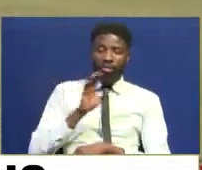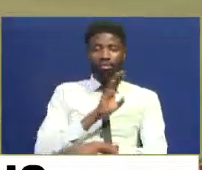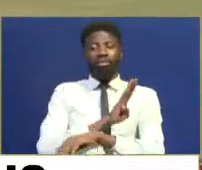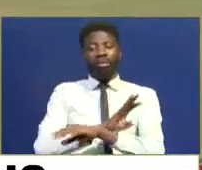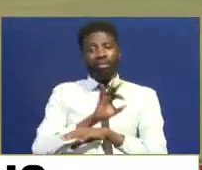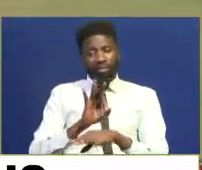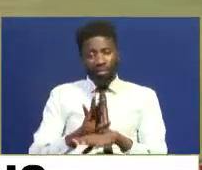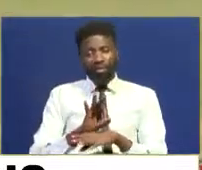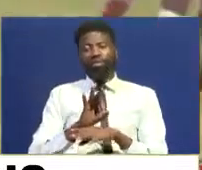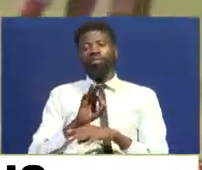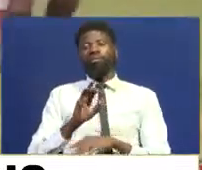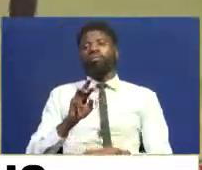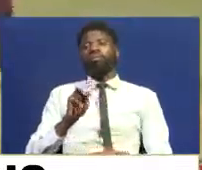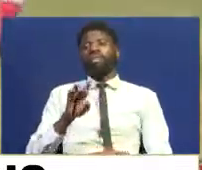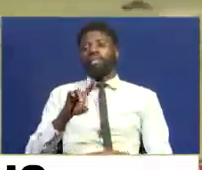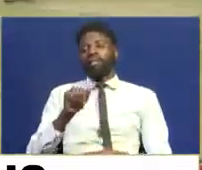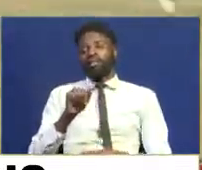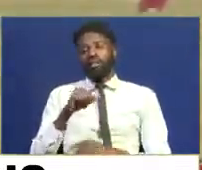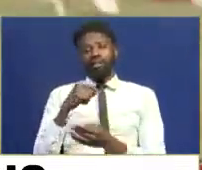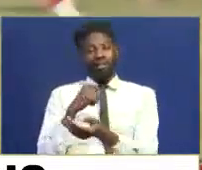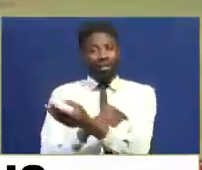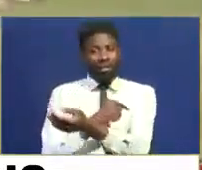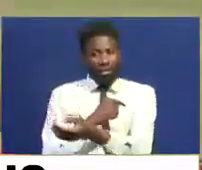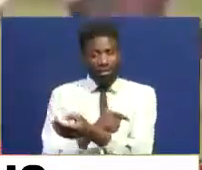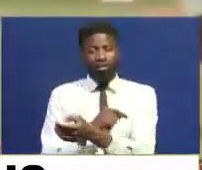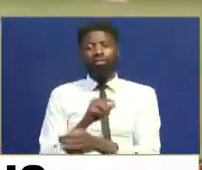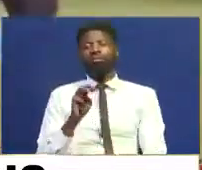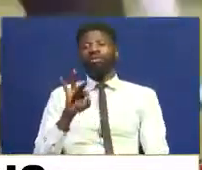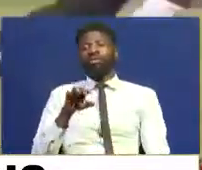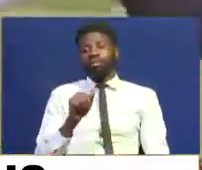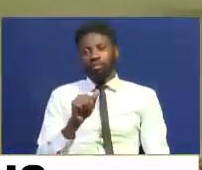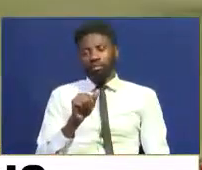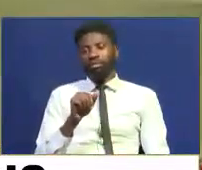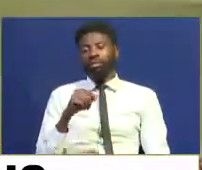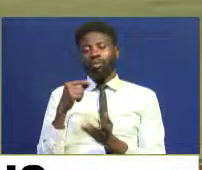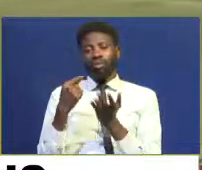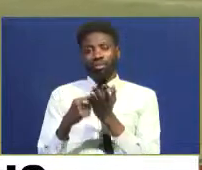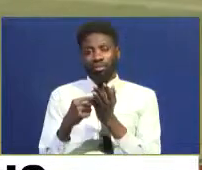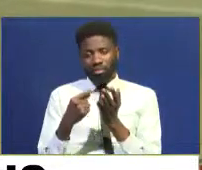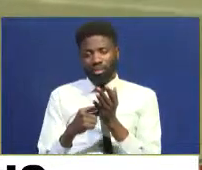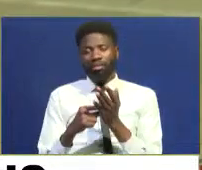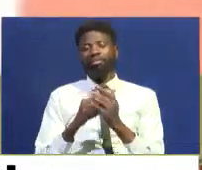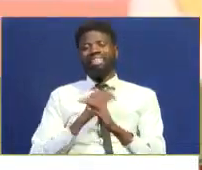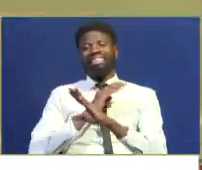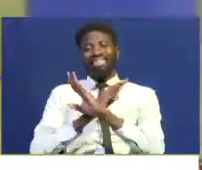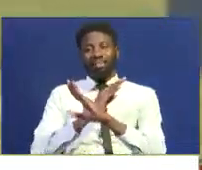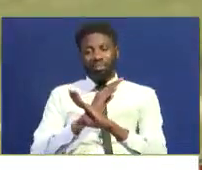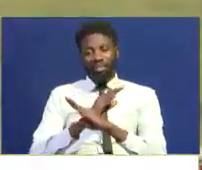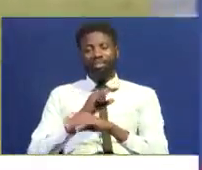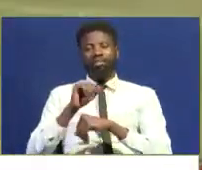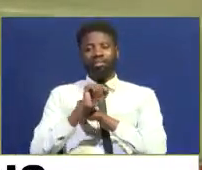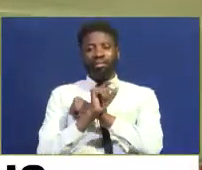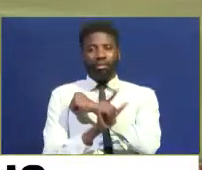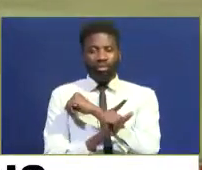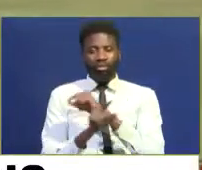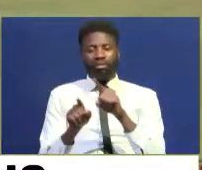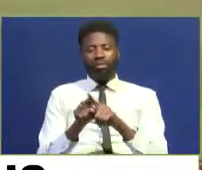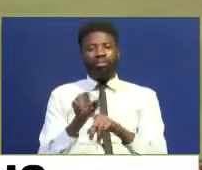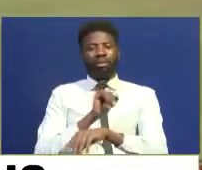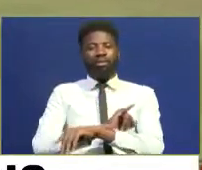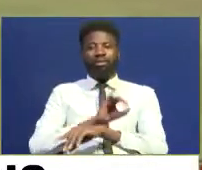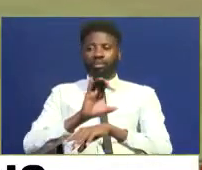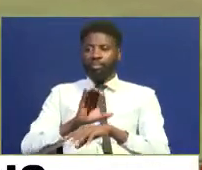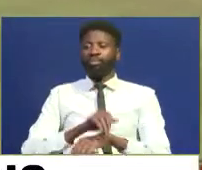Ghana, Mauritius, Uganda, Zambia, Senegal, and Cote d'Ivoire. These teams are fighting for only three